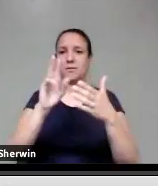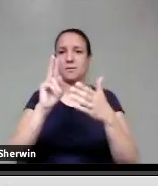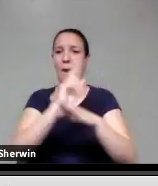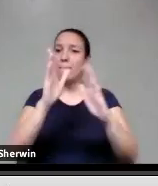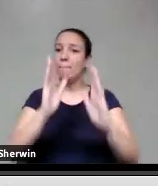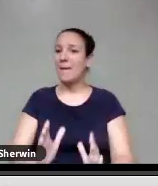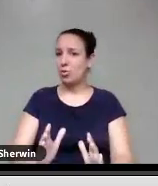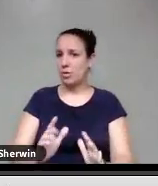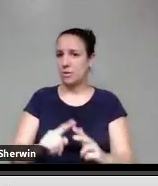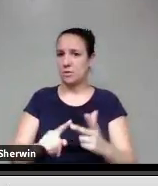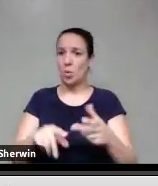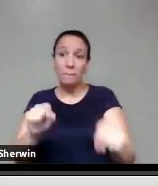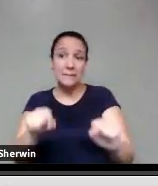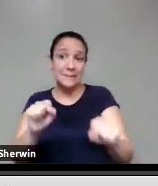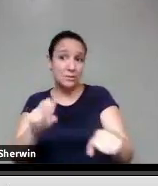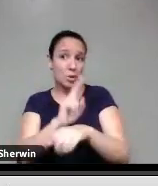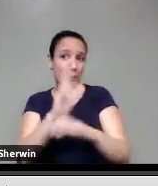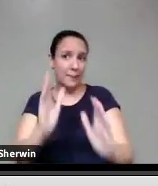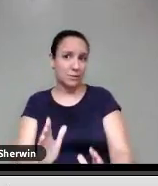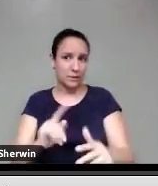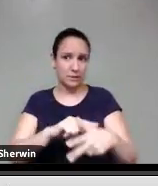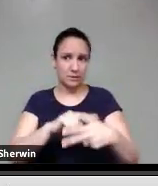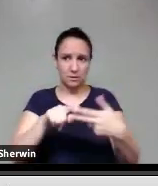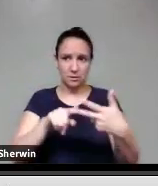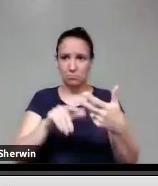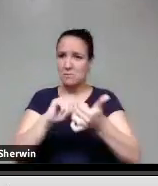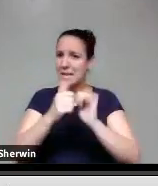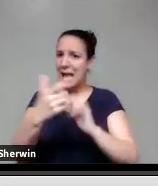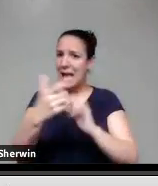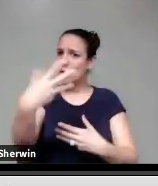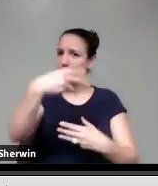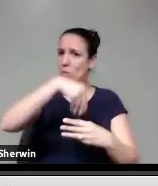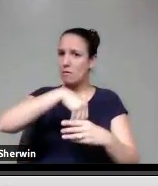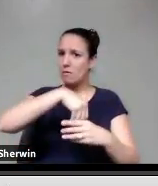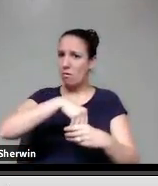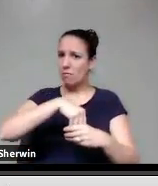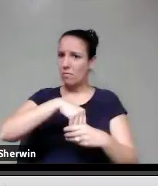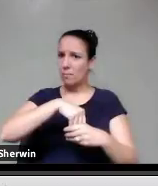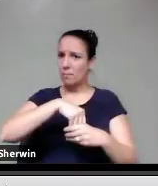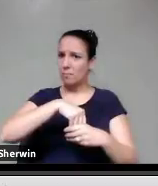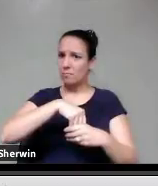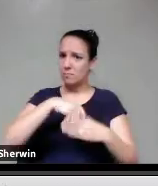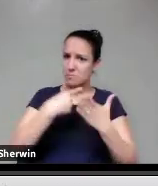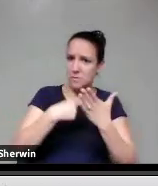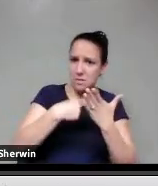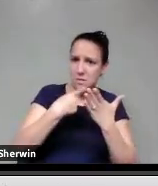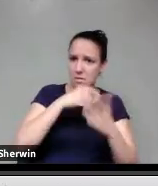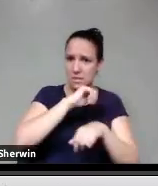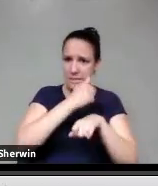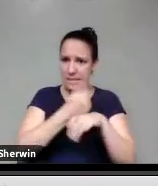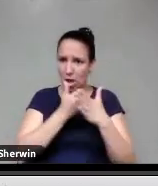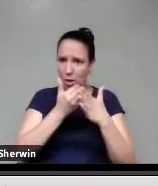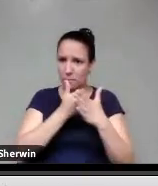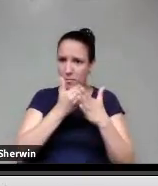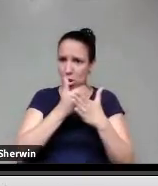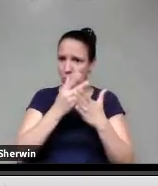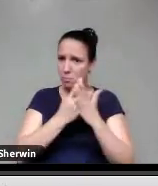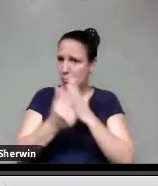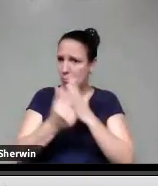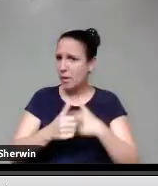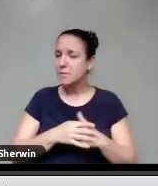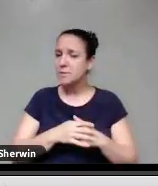potential patrons in the process of planning what your library offers. How do you think you could do that? What are some